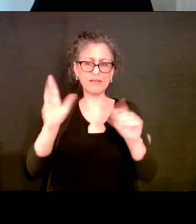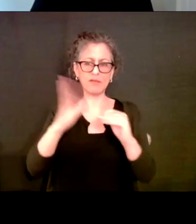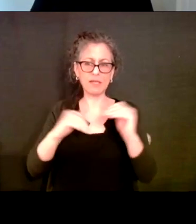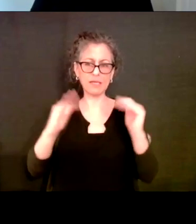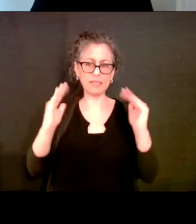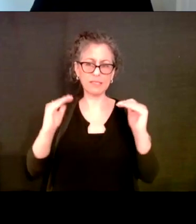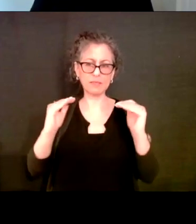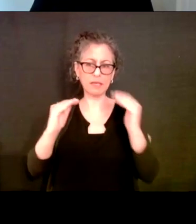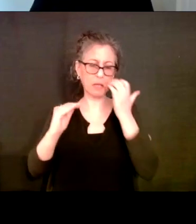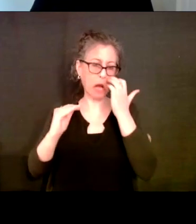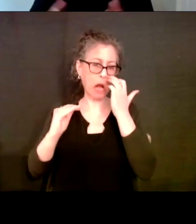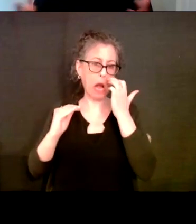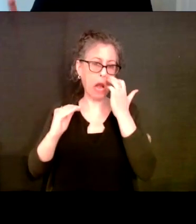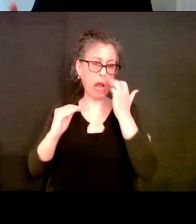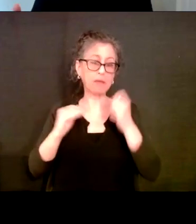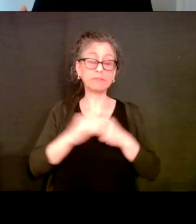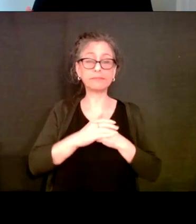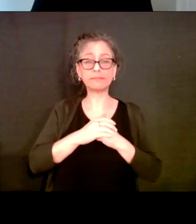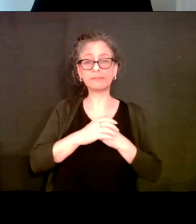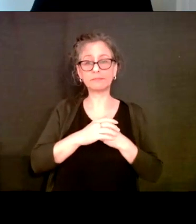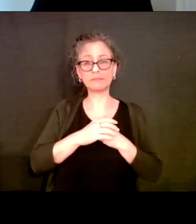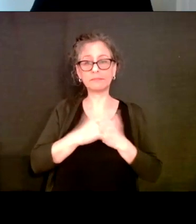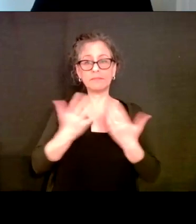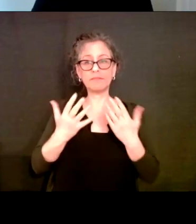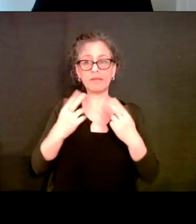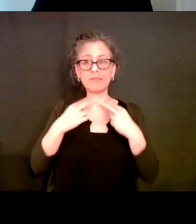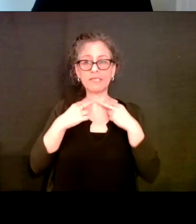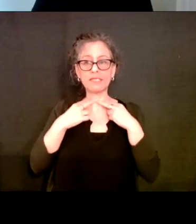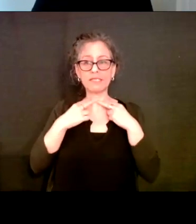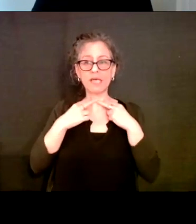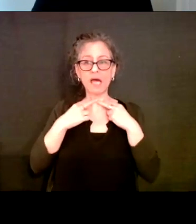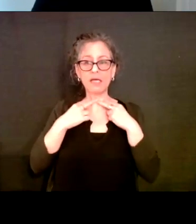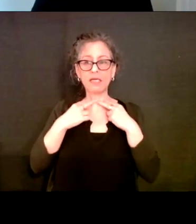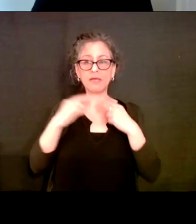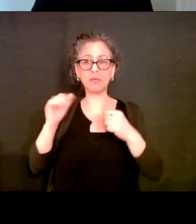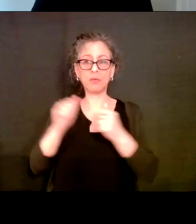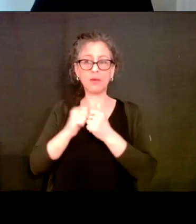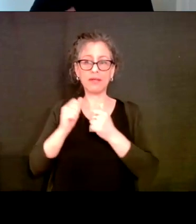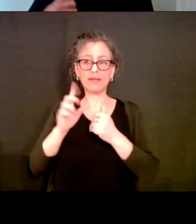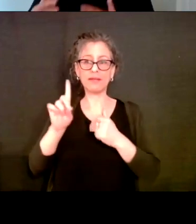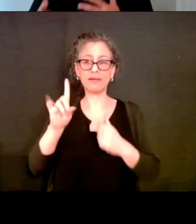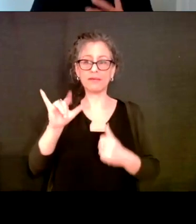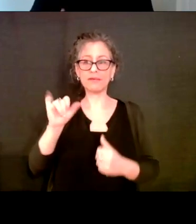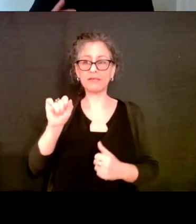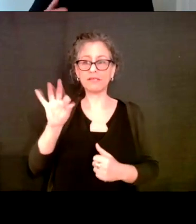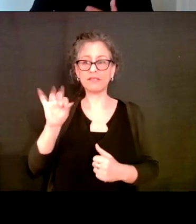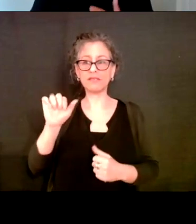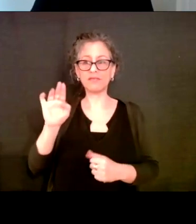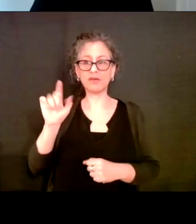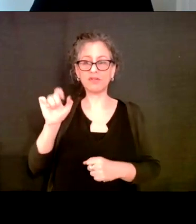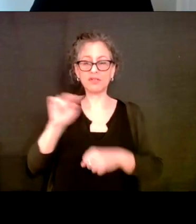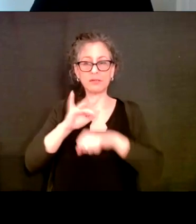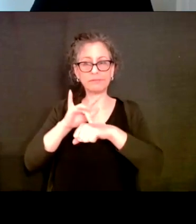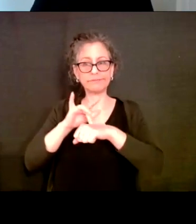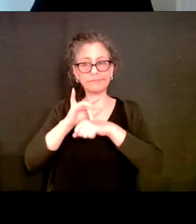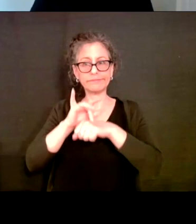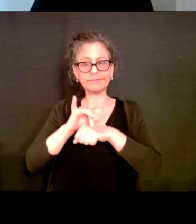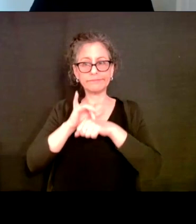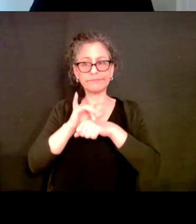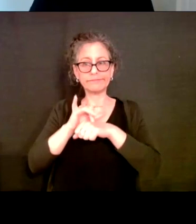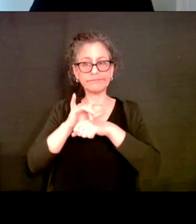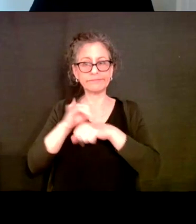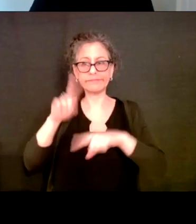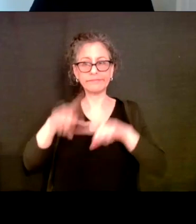expect. They might be stuck in a sense of dysfunction and rumination and can't get out of that